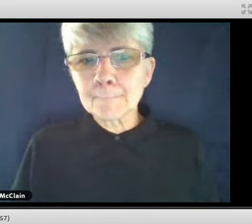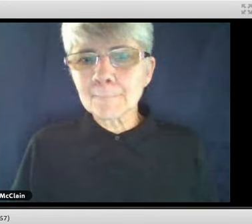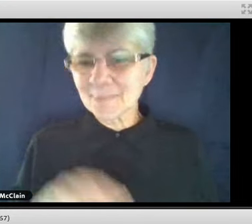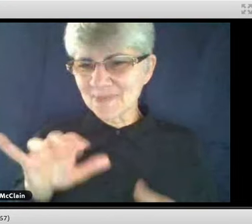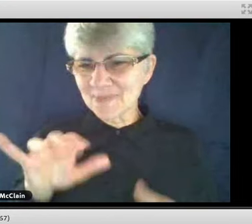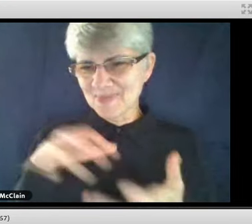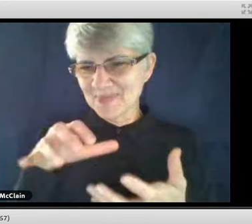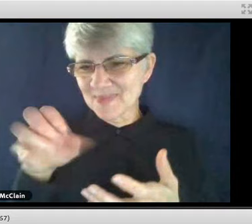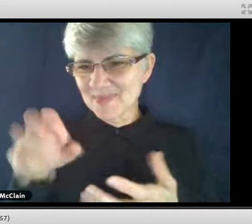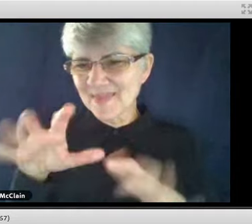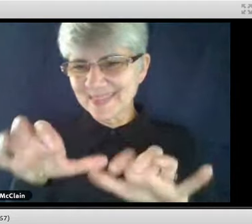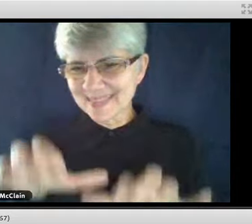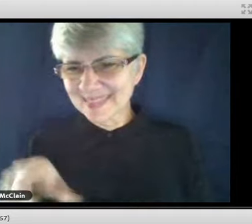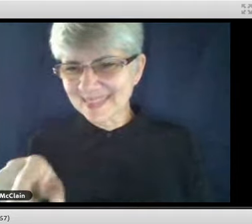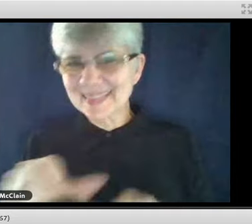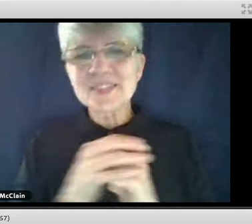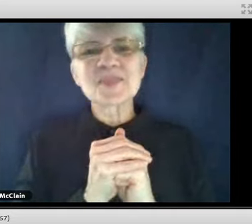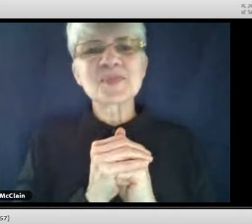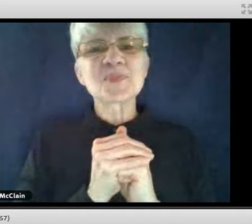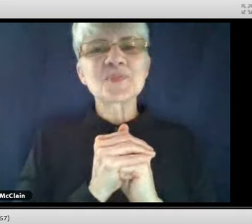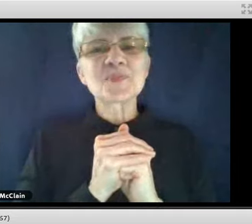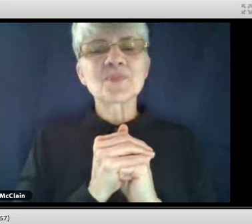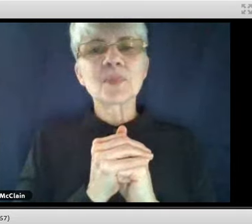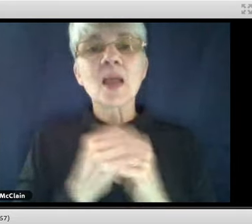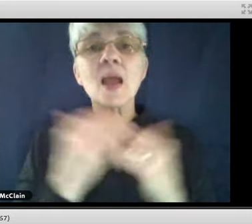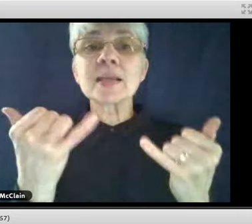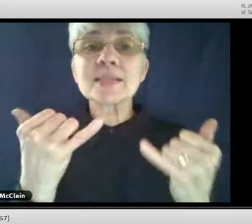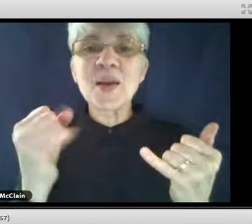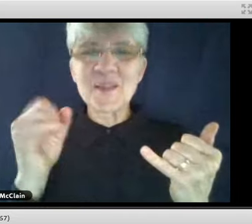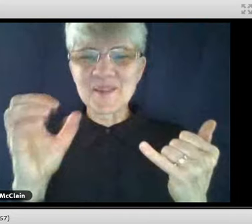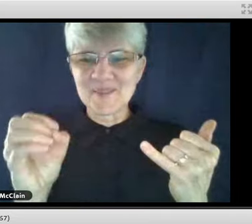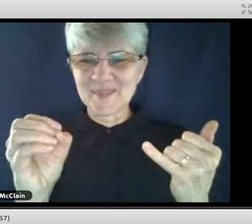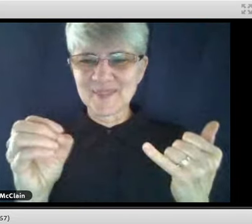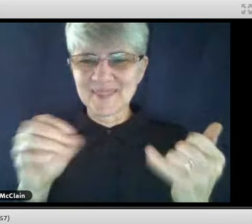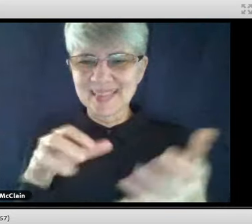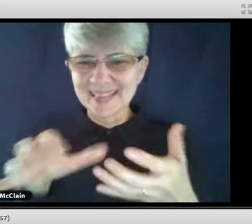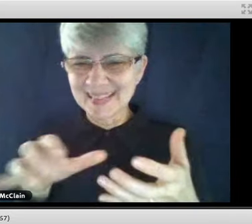the dude abides. Okay, so